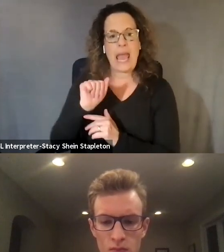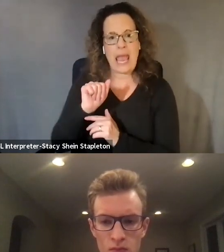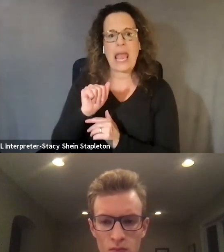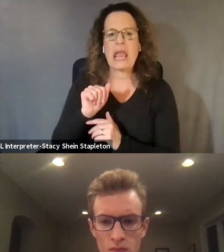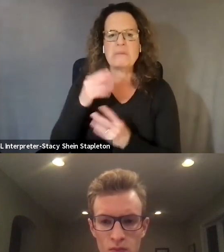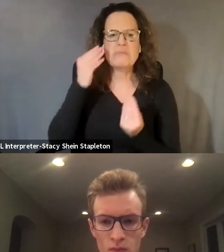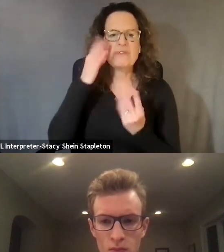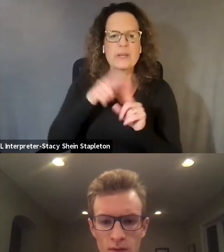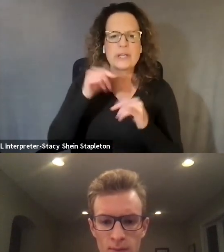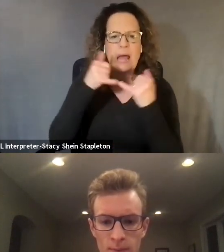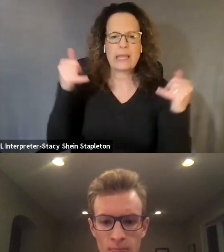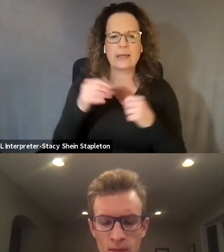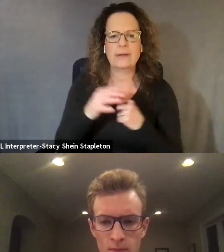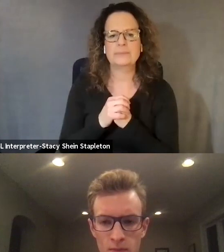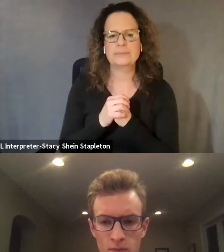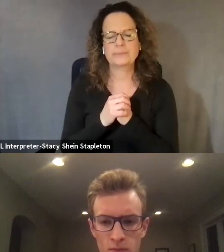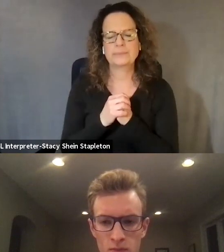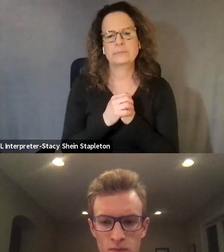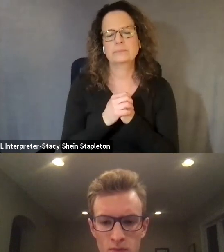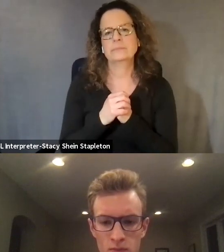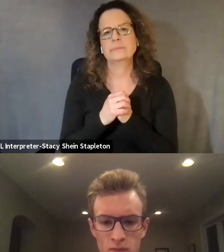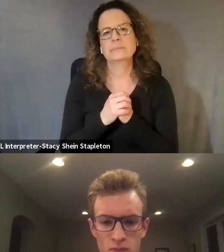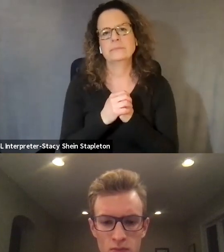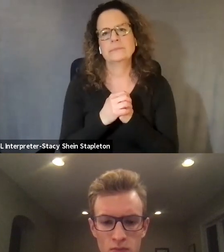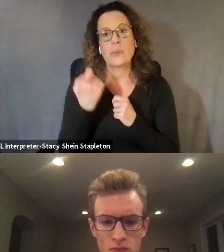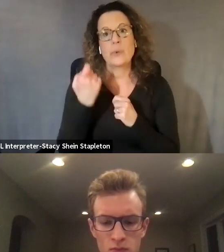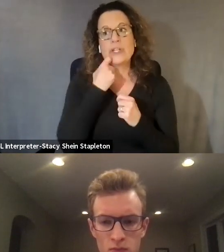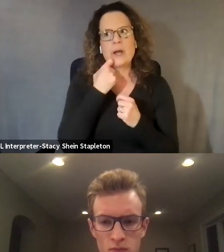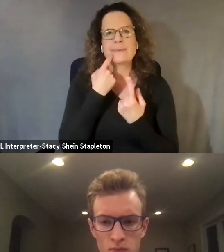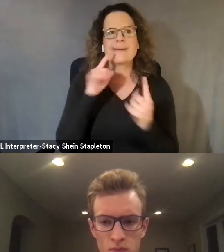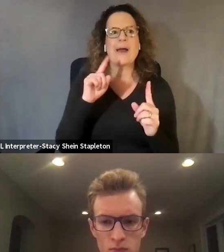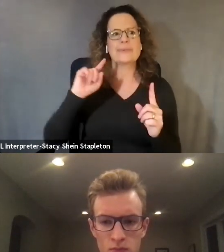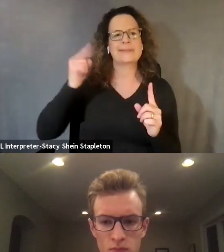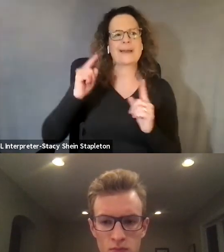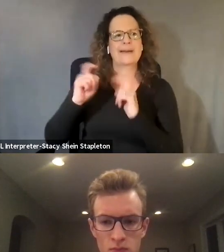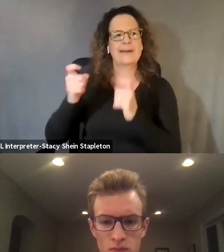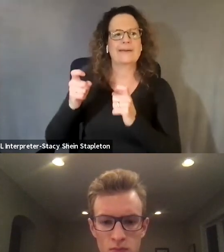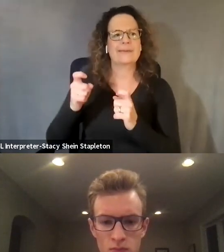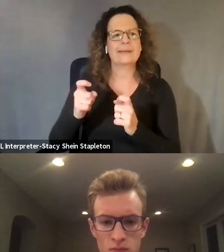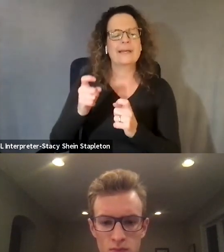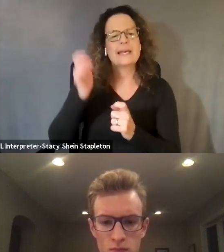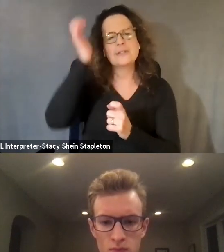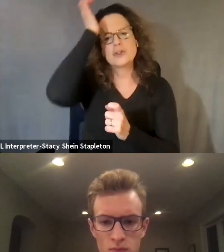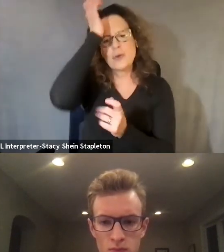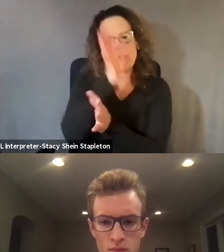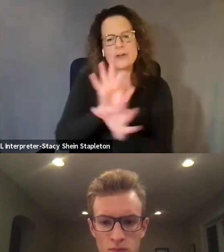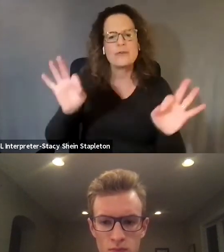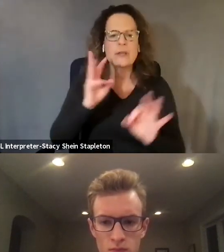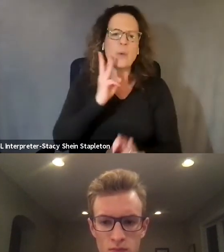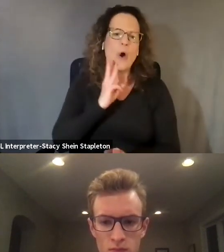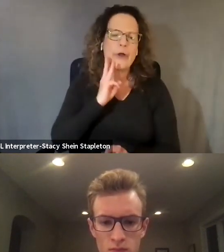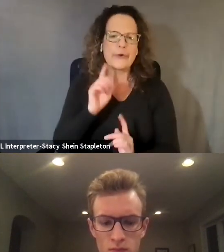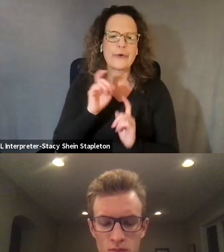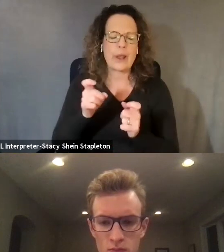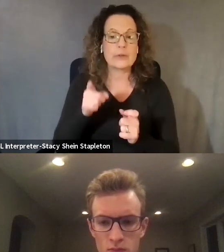National Program Office. The second grant offering out there we just announced is trash-free waters. And so you can get a grant